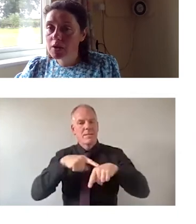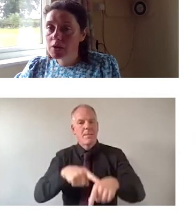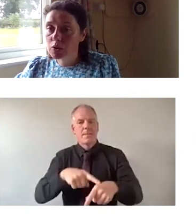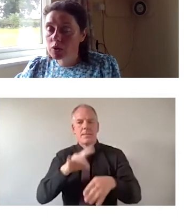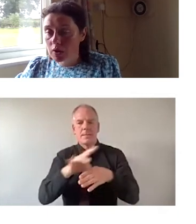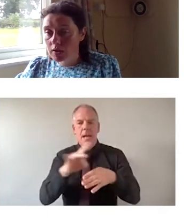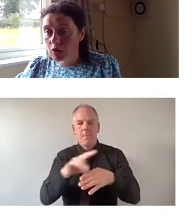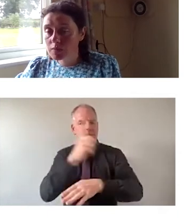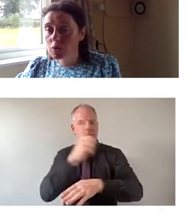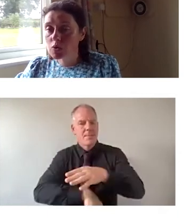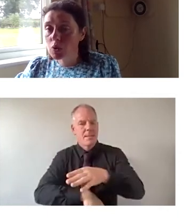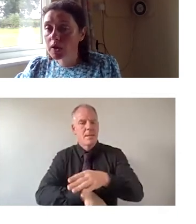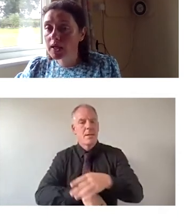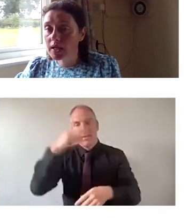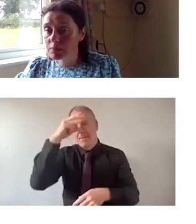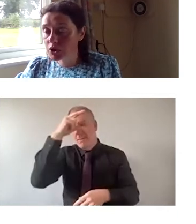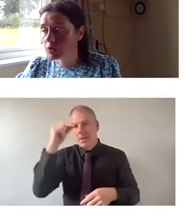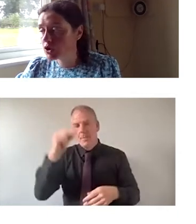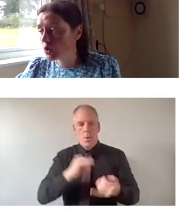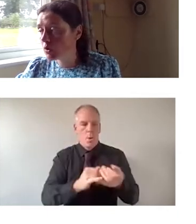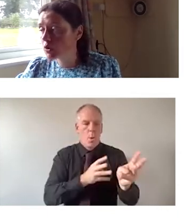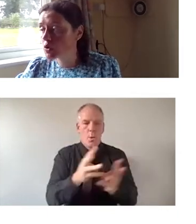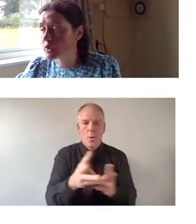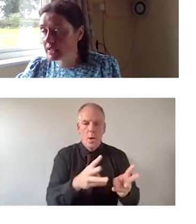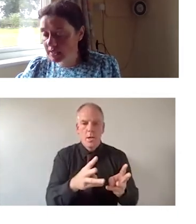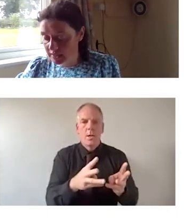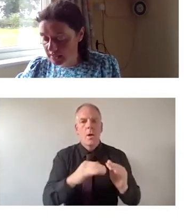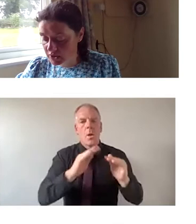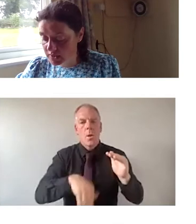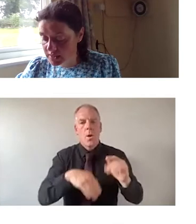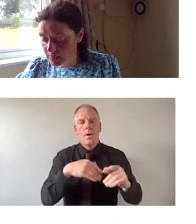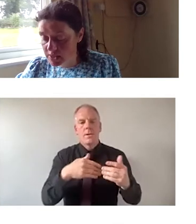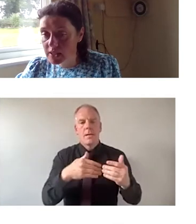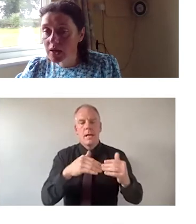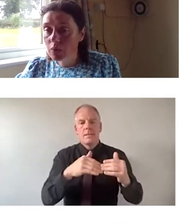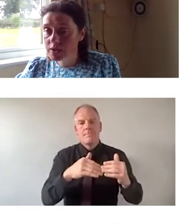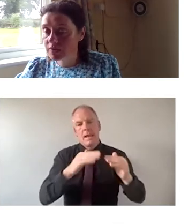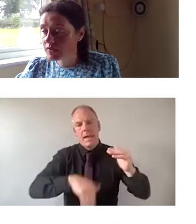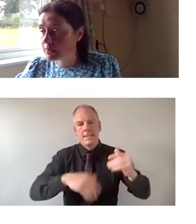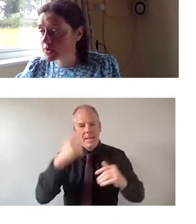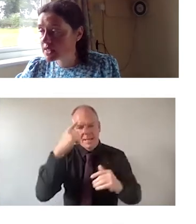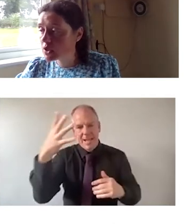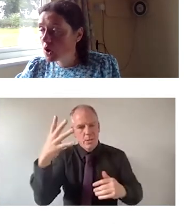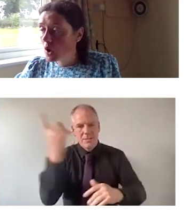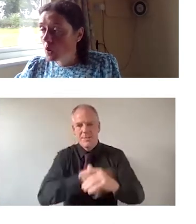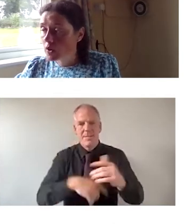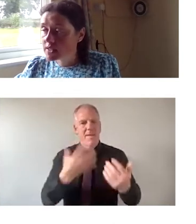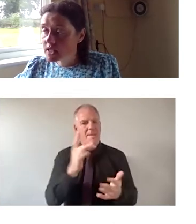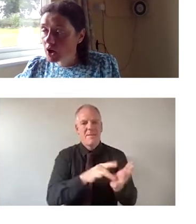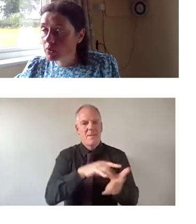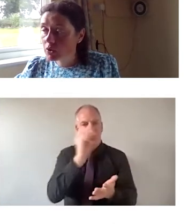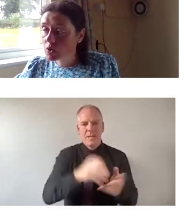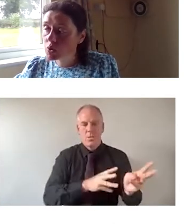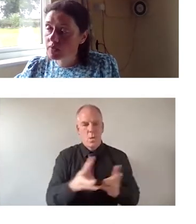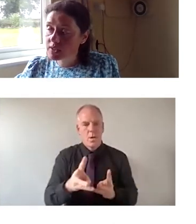type. So in terms of those working, it's much, much lower among those with an intellectual disability, which is 15%. Whereas